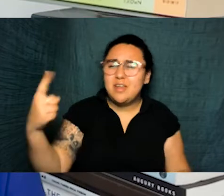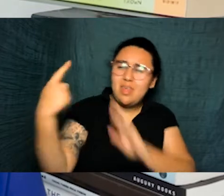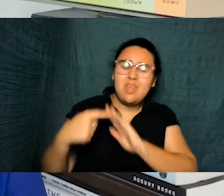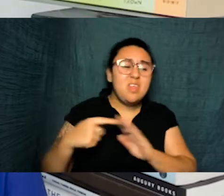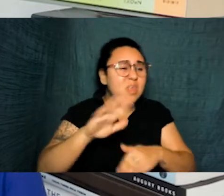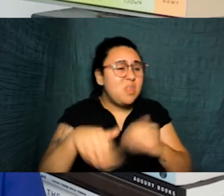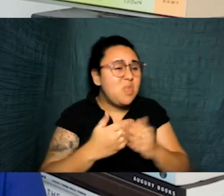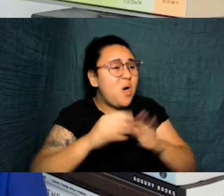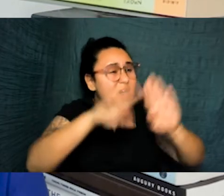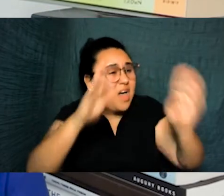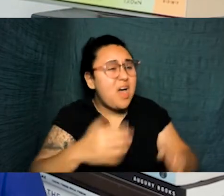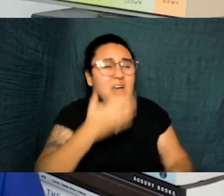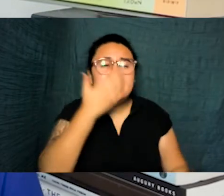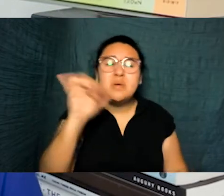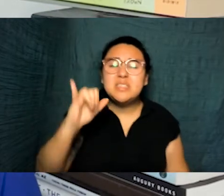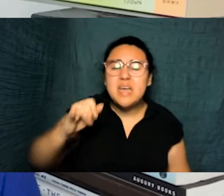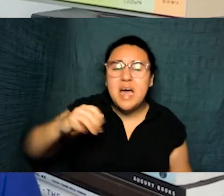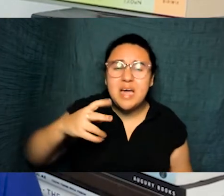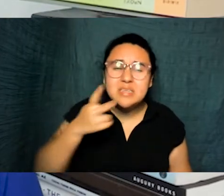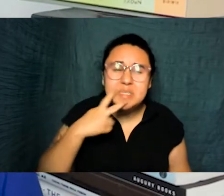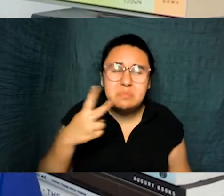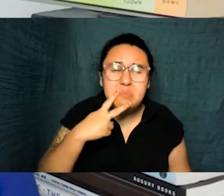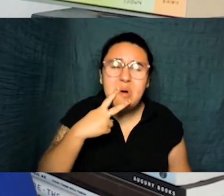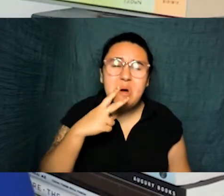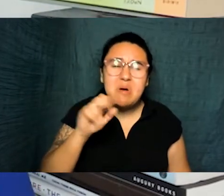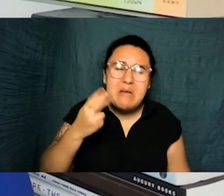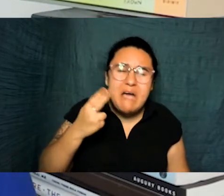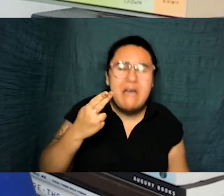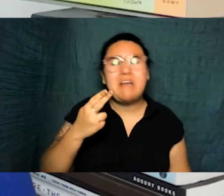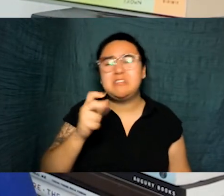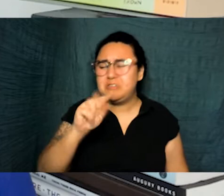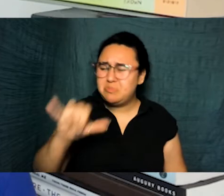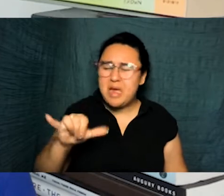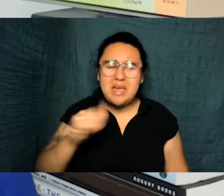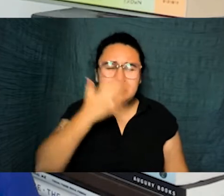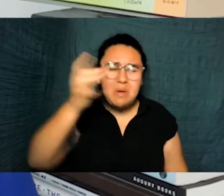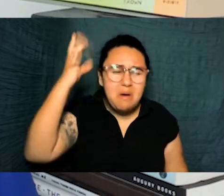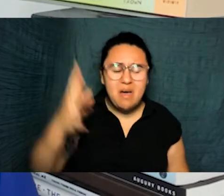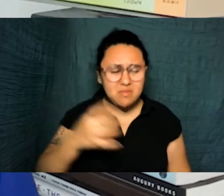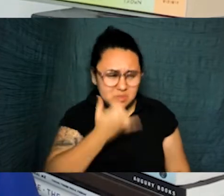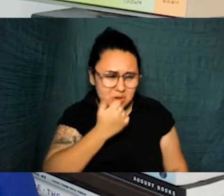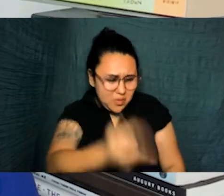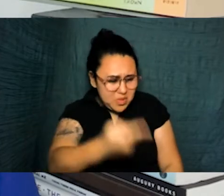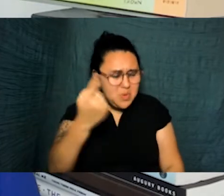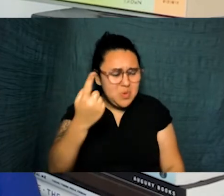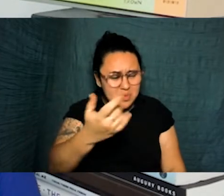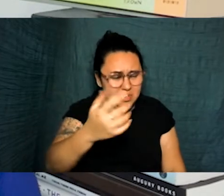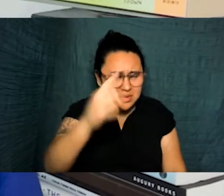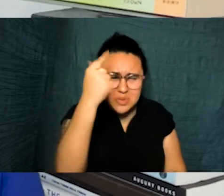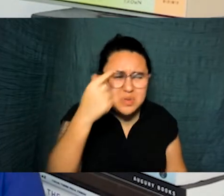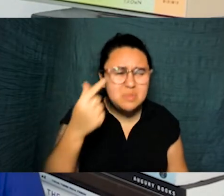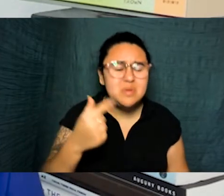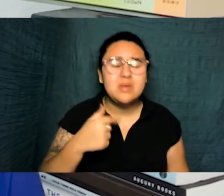house smells like a big ashtray. It stinks in here. What's wrong with you? Are you stupid?